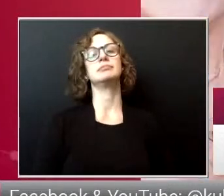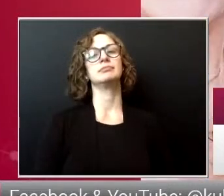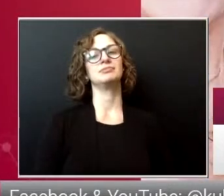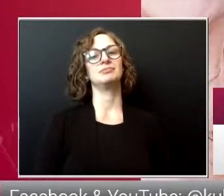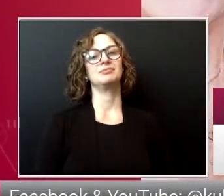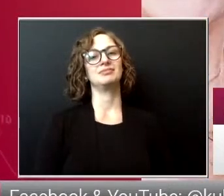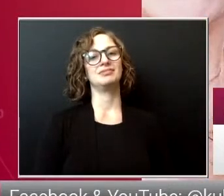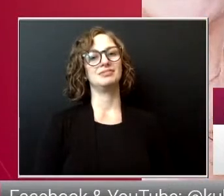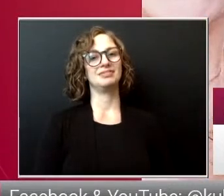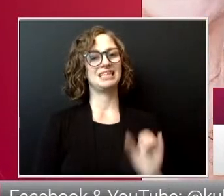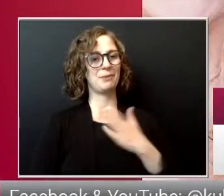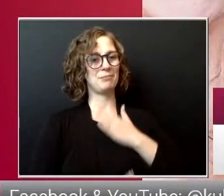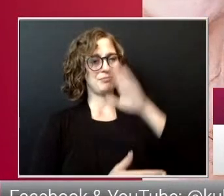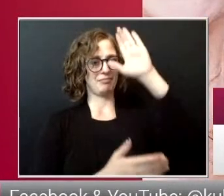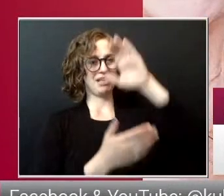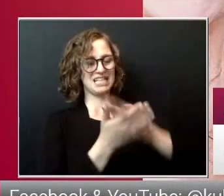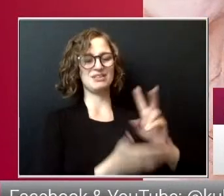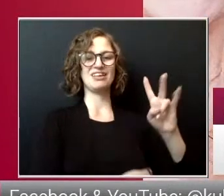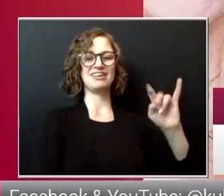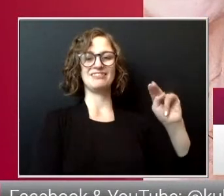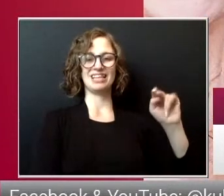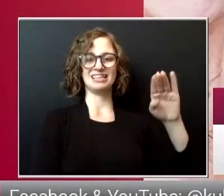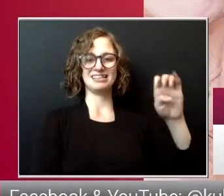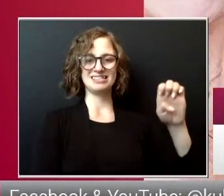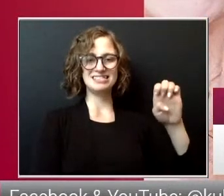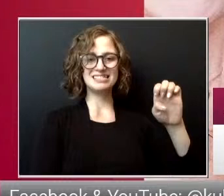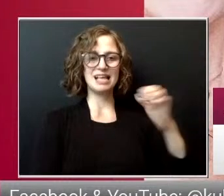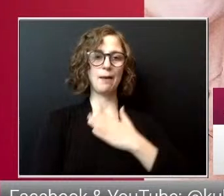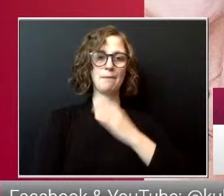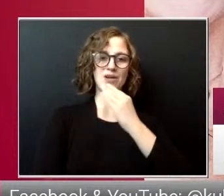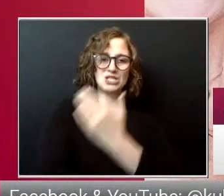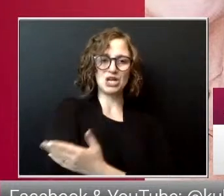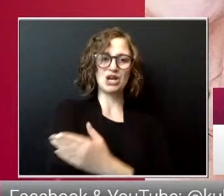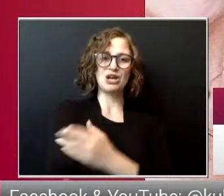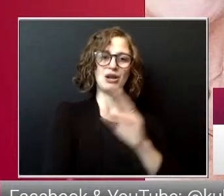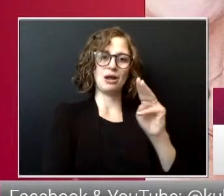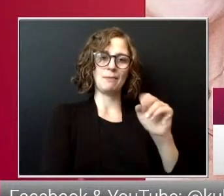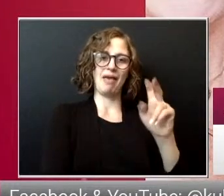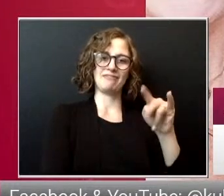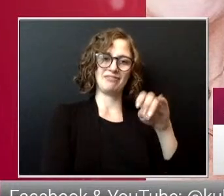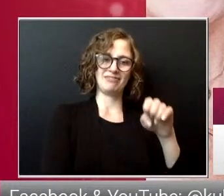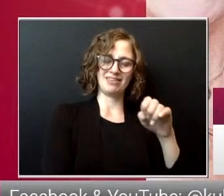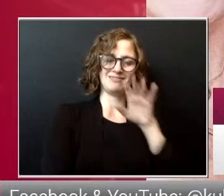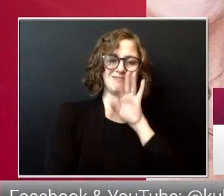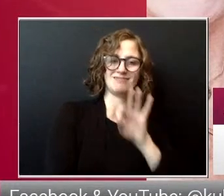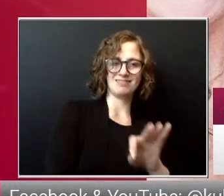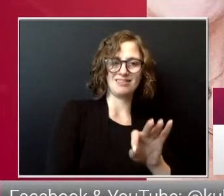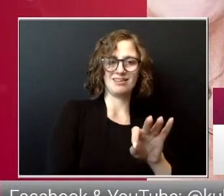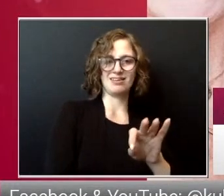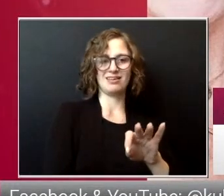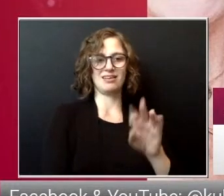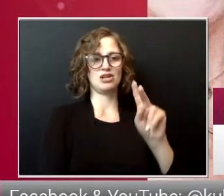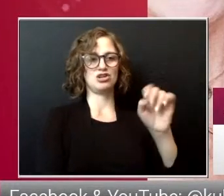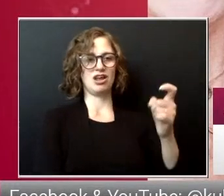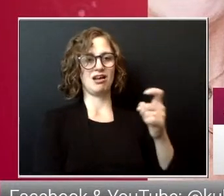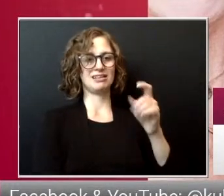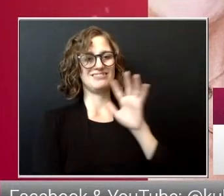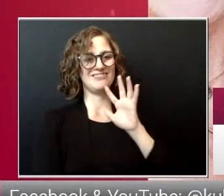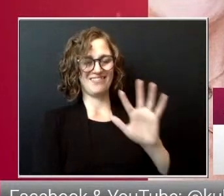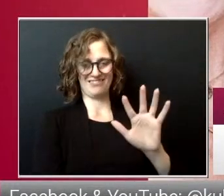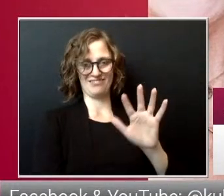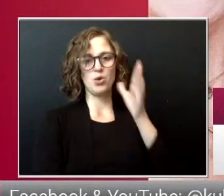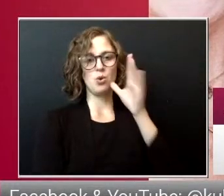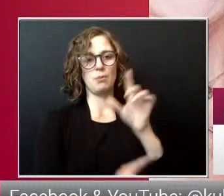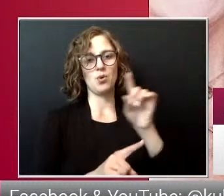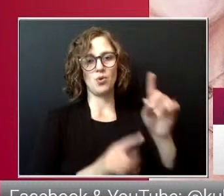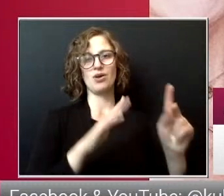It's my husband Vince, and then my daughter Mavi, she's 9, and then Knox is 5. He'll be going to kindergarten